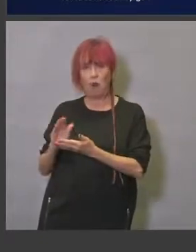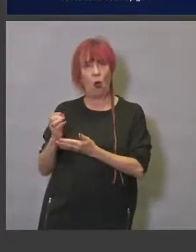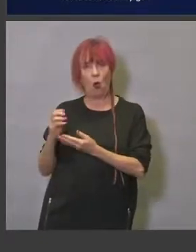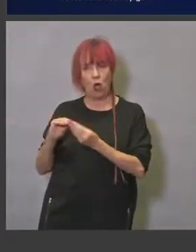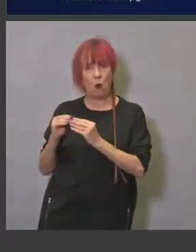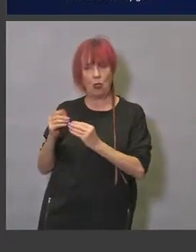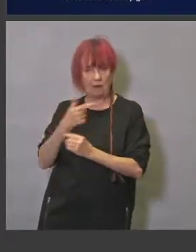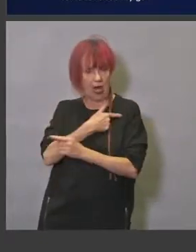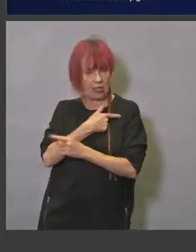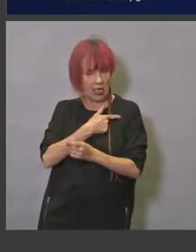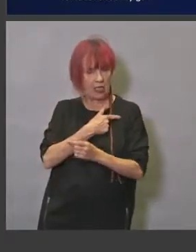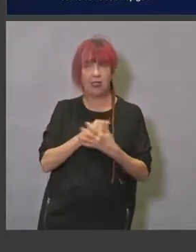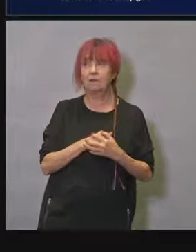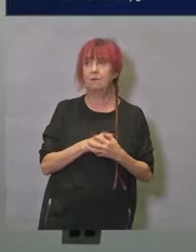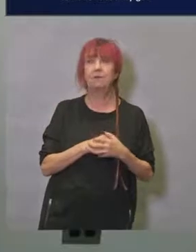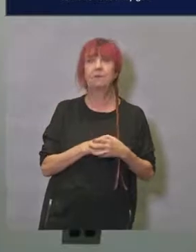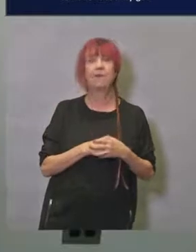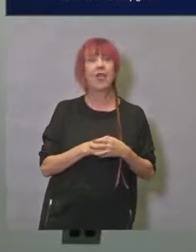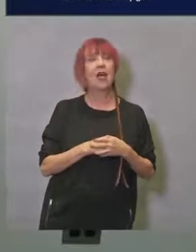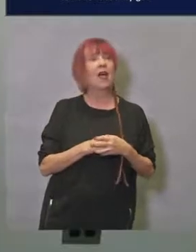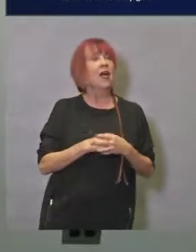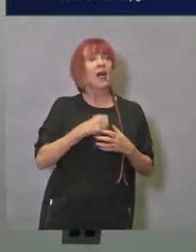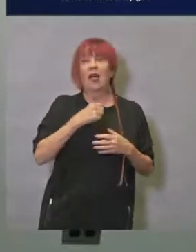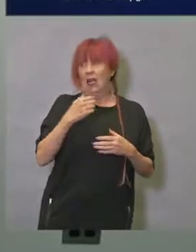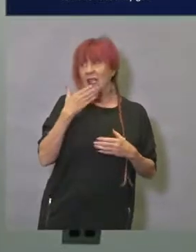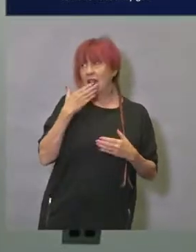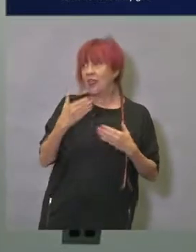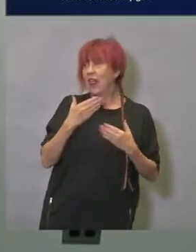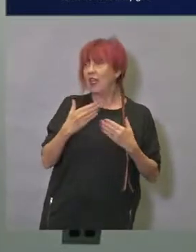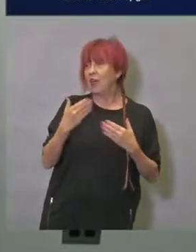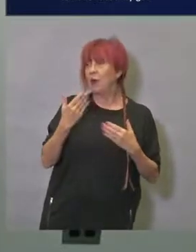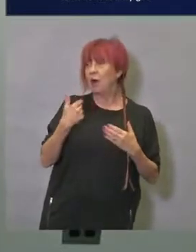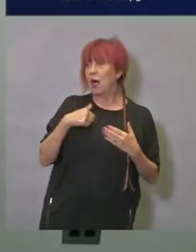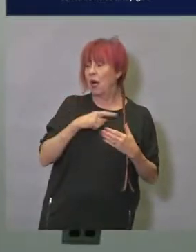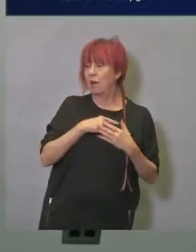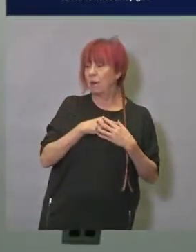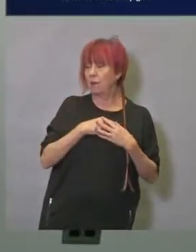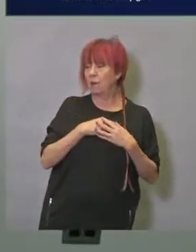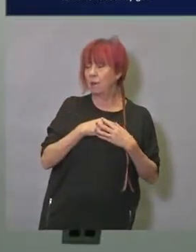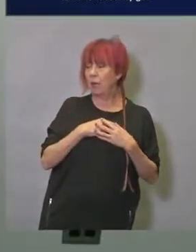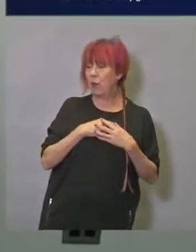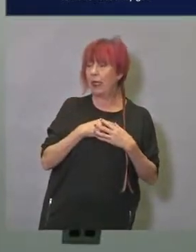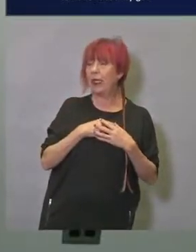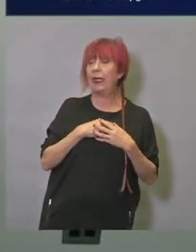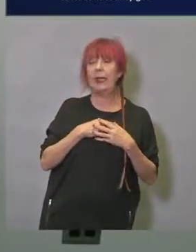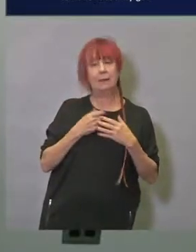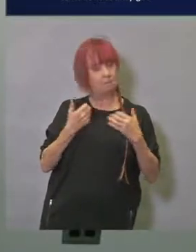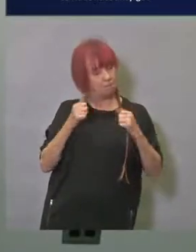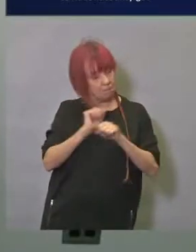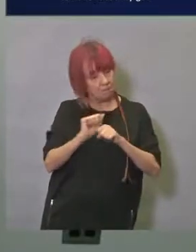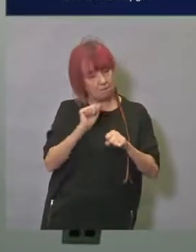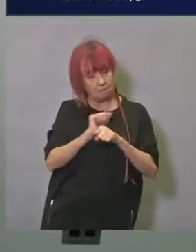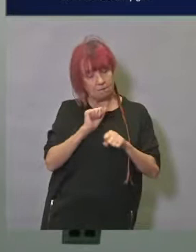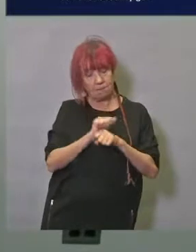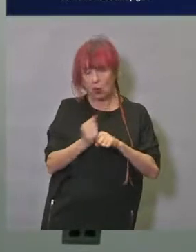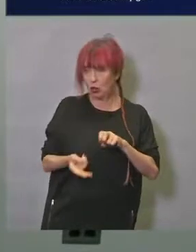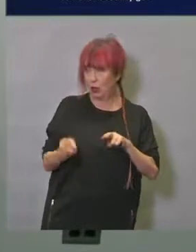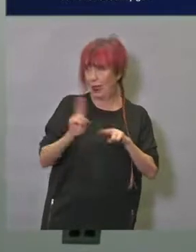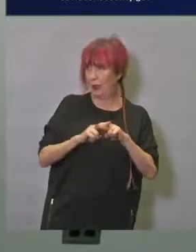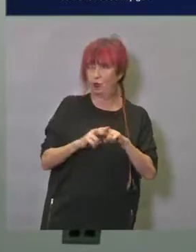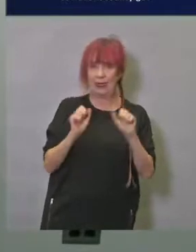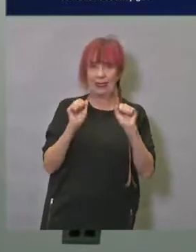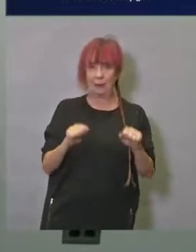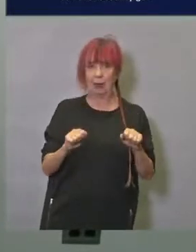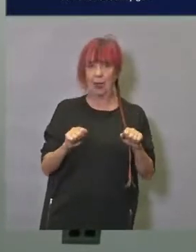And, I think there was a lot of work that went into making sure that we increased the ability and the